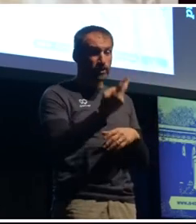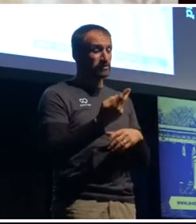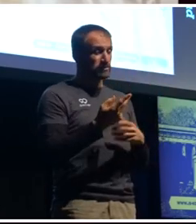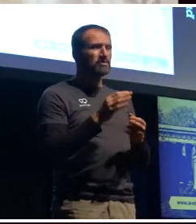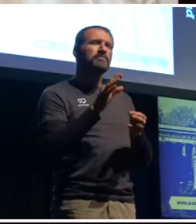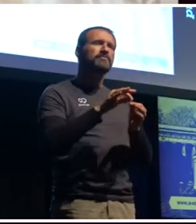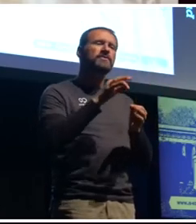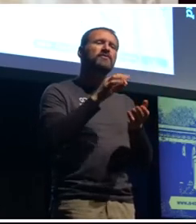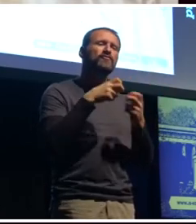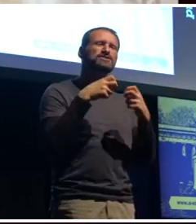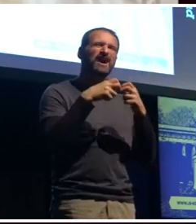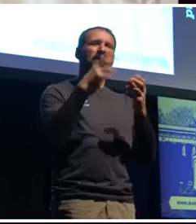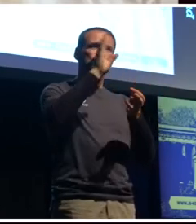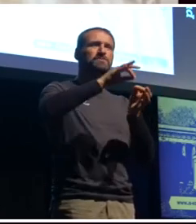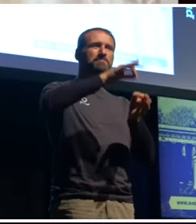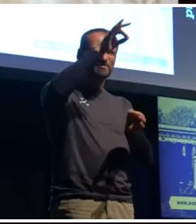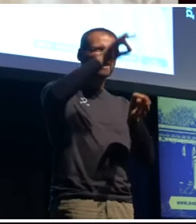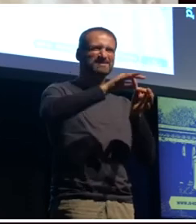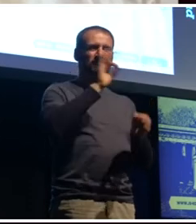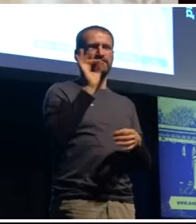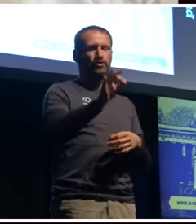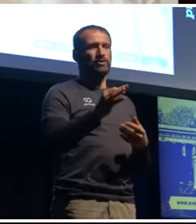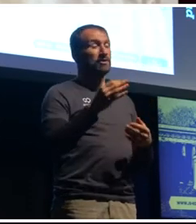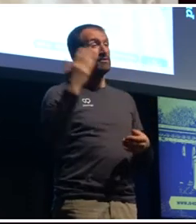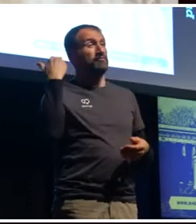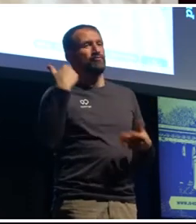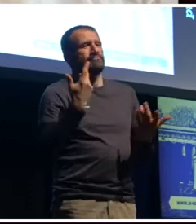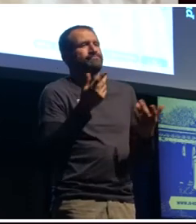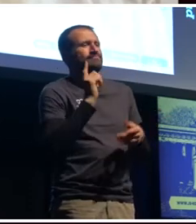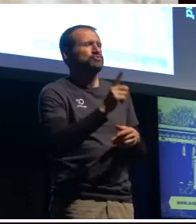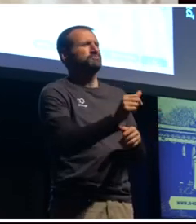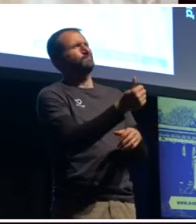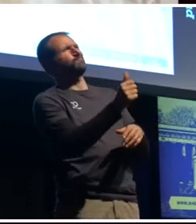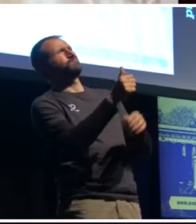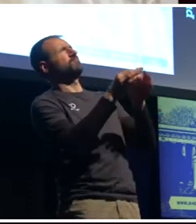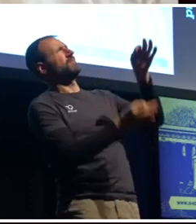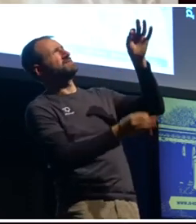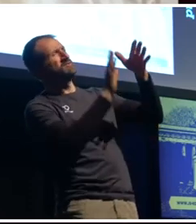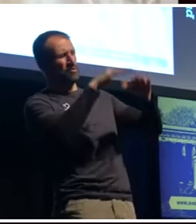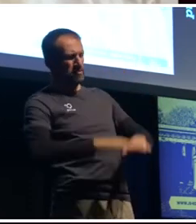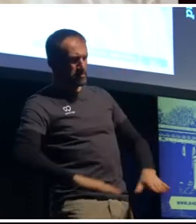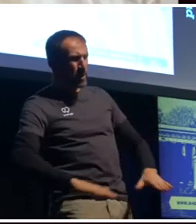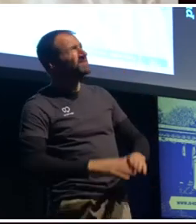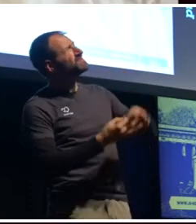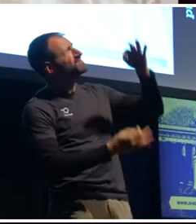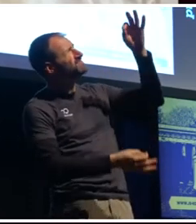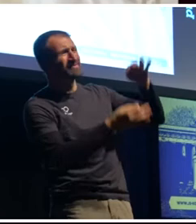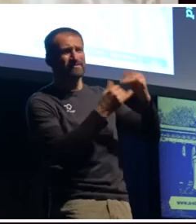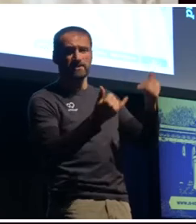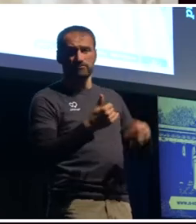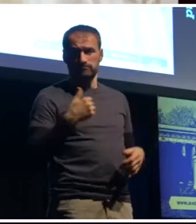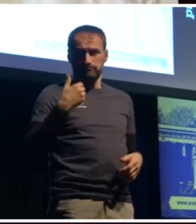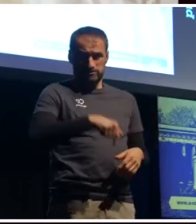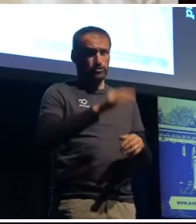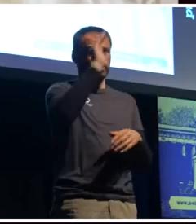for them. This was not possible previously. People had to take inaccurate measurements from the ground. It was very hard to do business. So these technologies, they're just leaking out in all